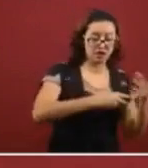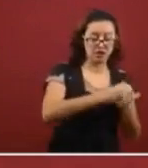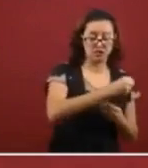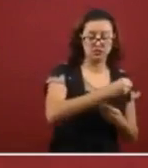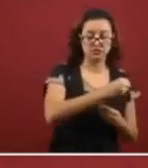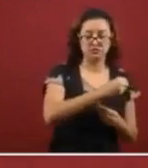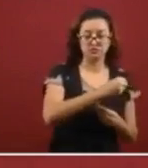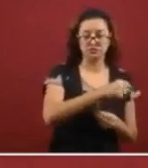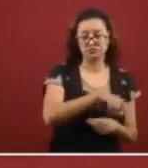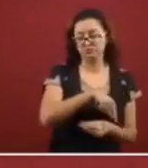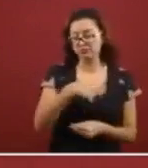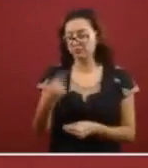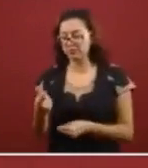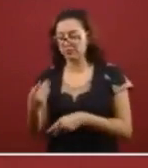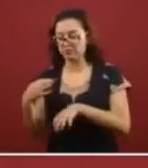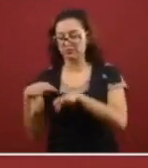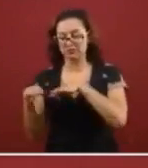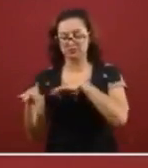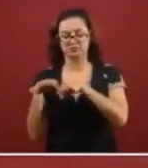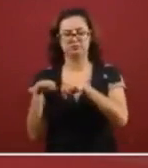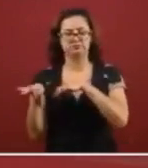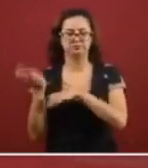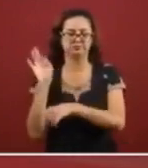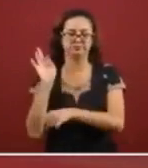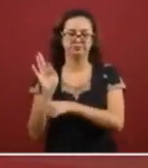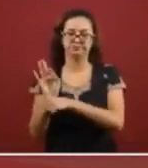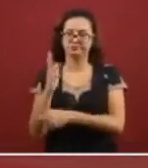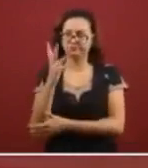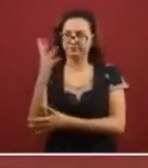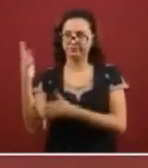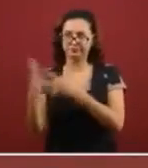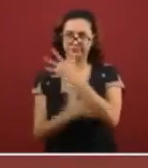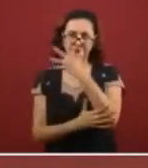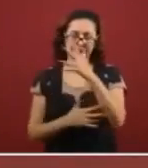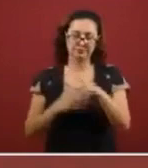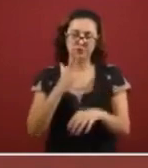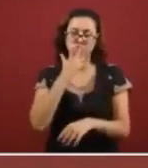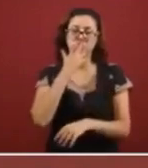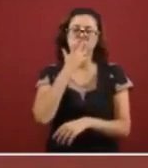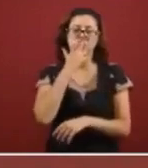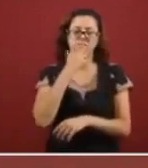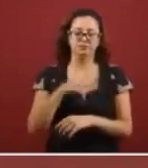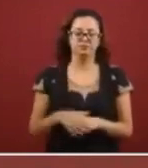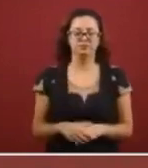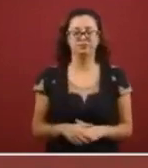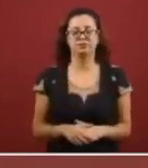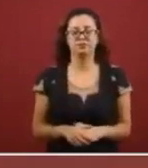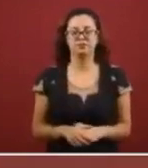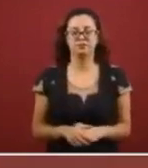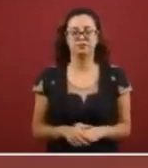economic and the conservation of the environment.